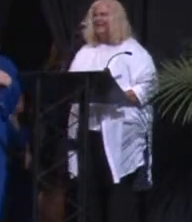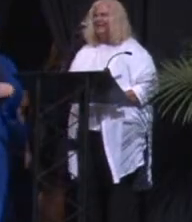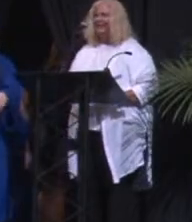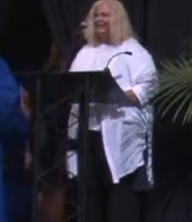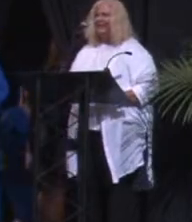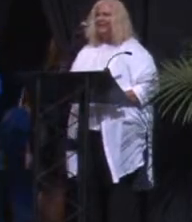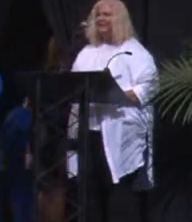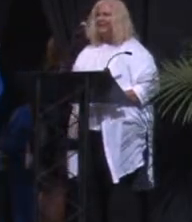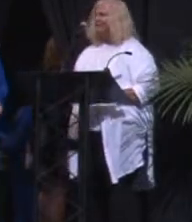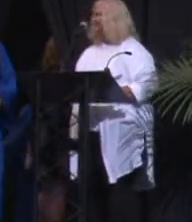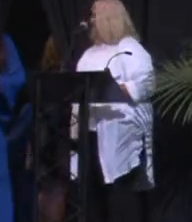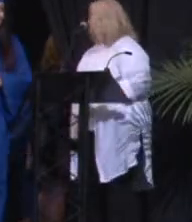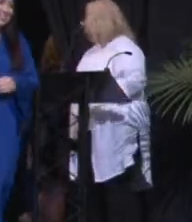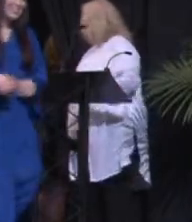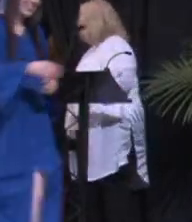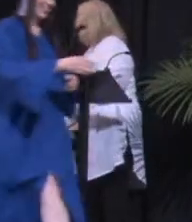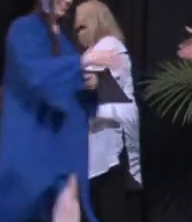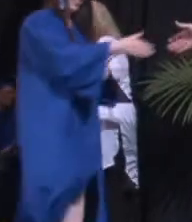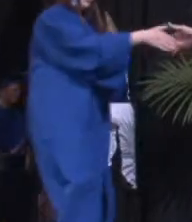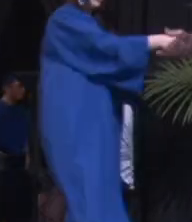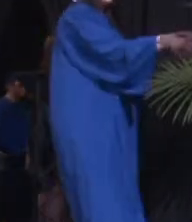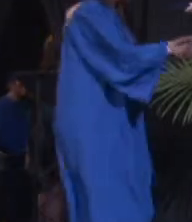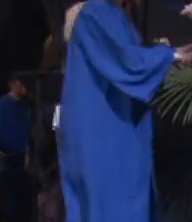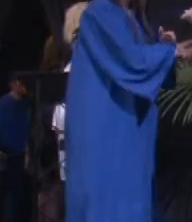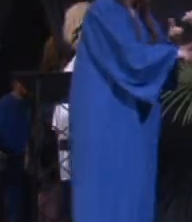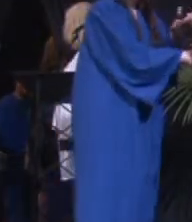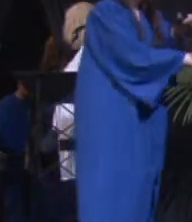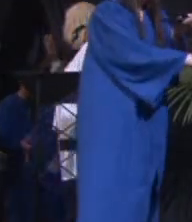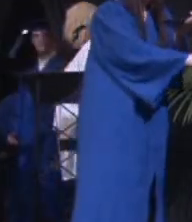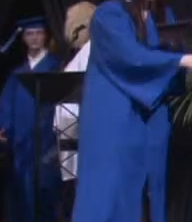Shanna Haley Kramer.